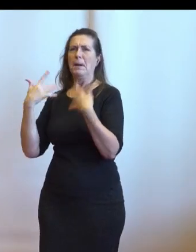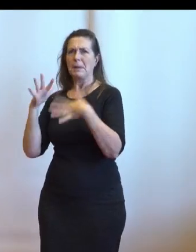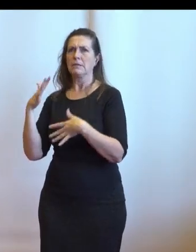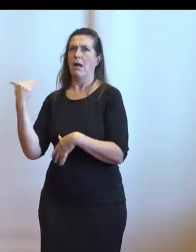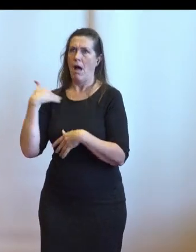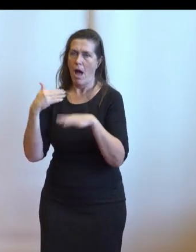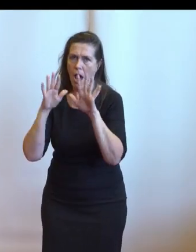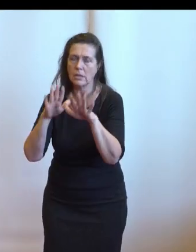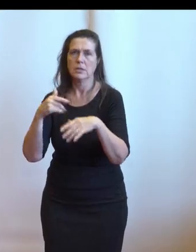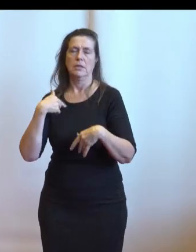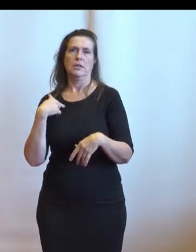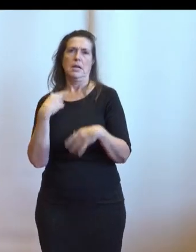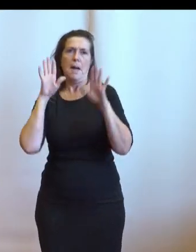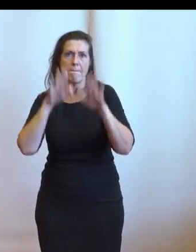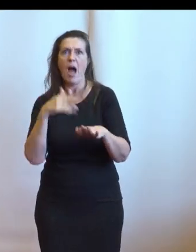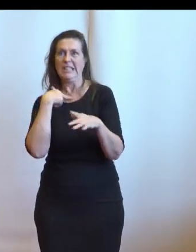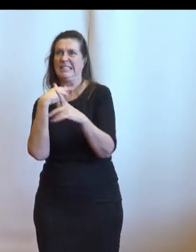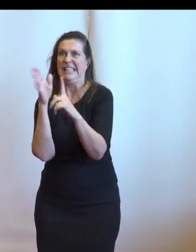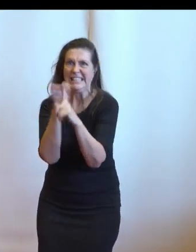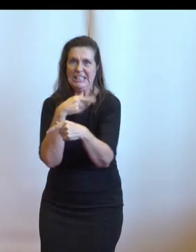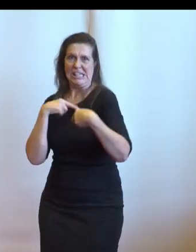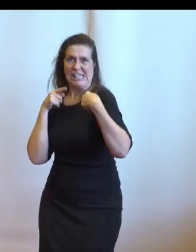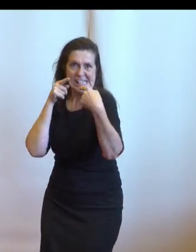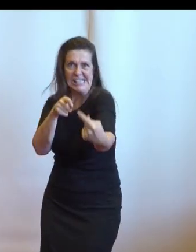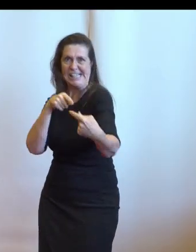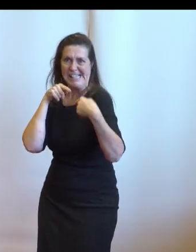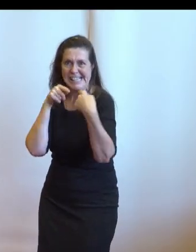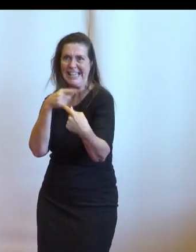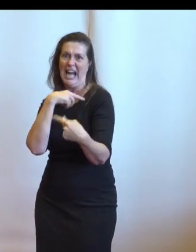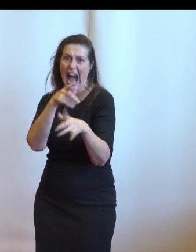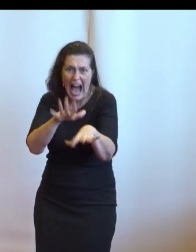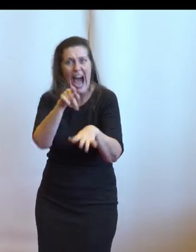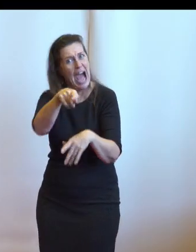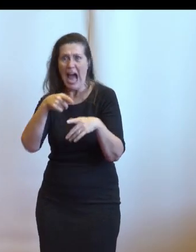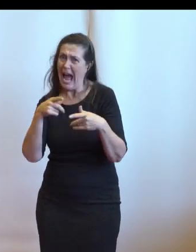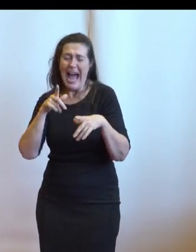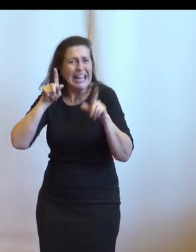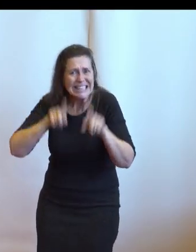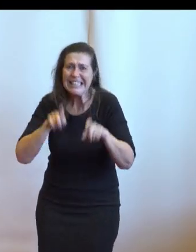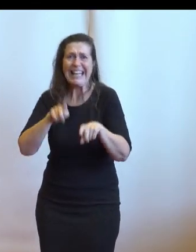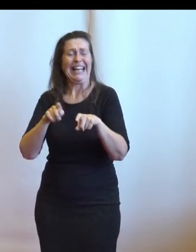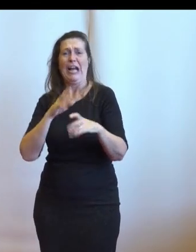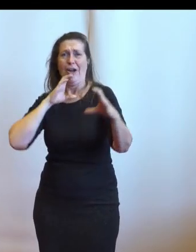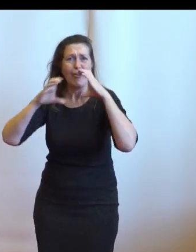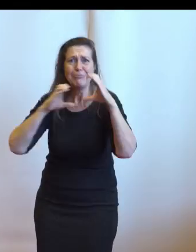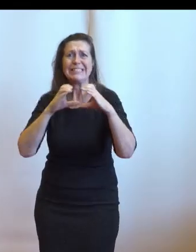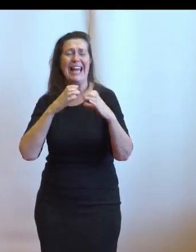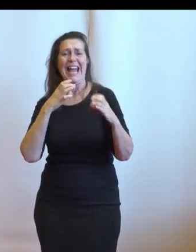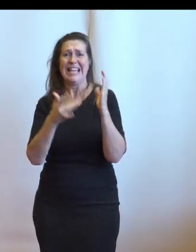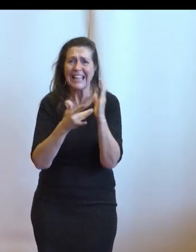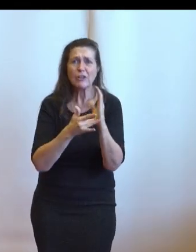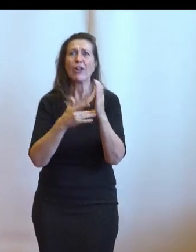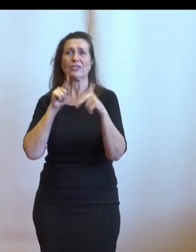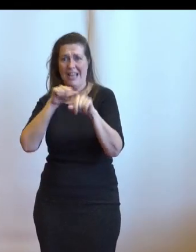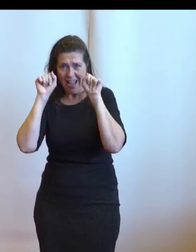pledge and convince the audience on the need to use the information and communication technology to